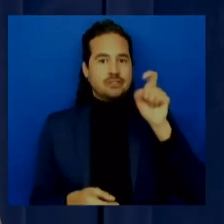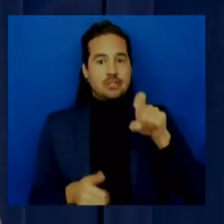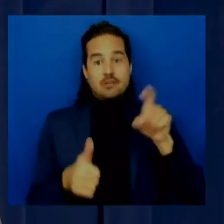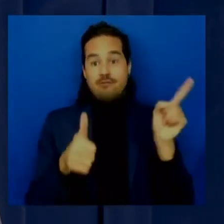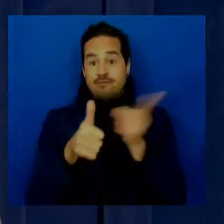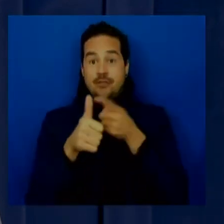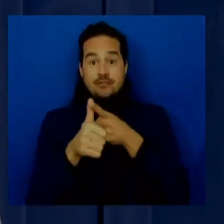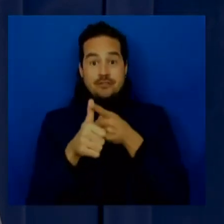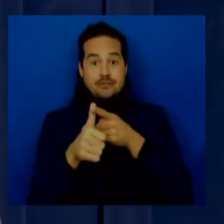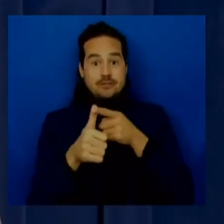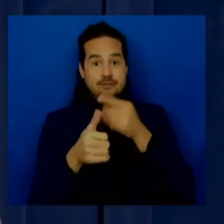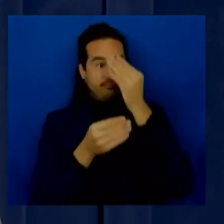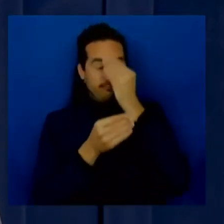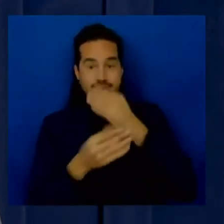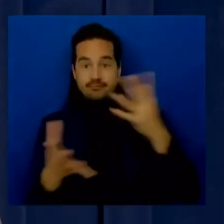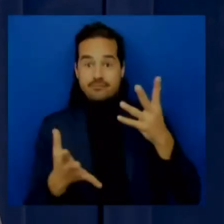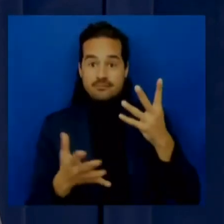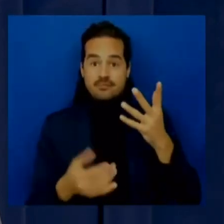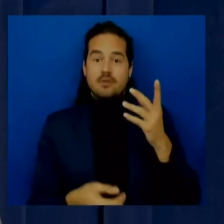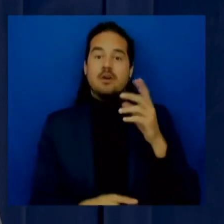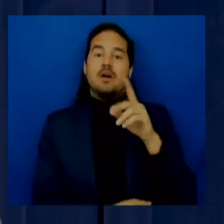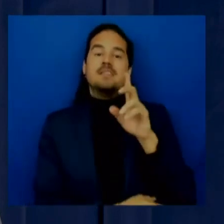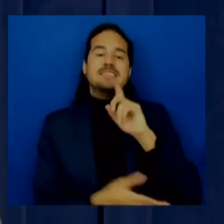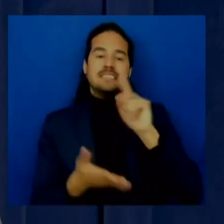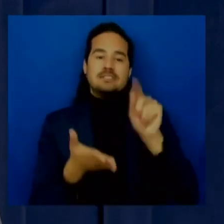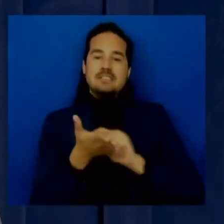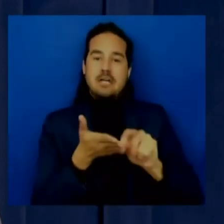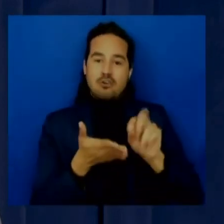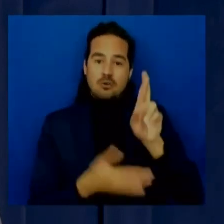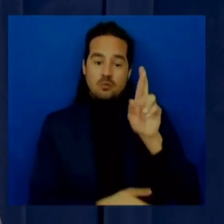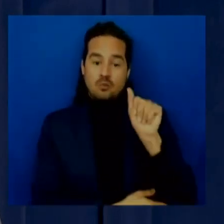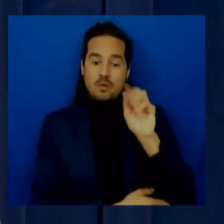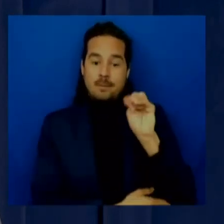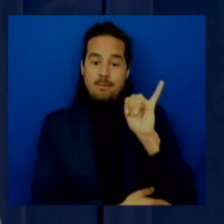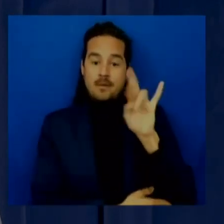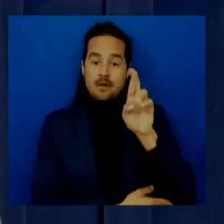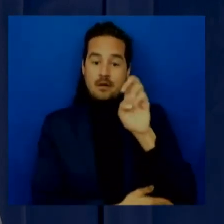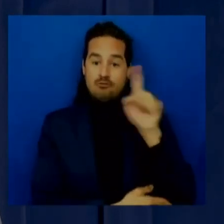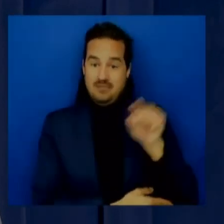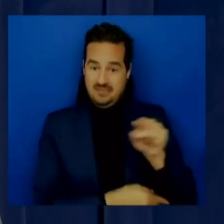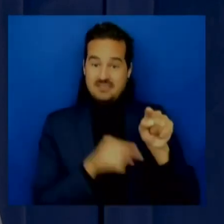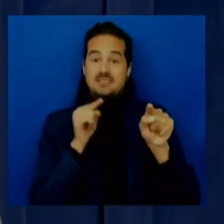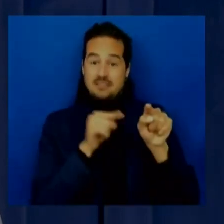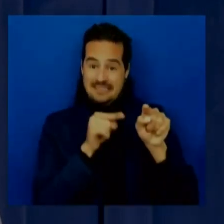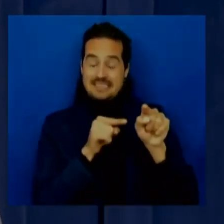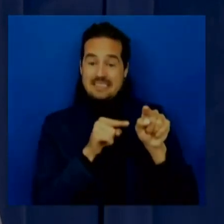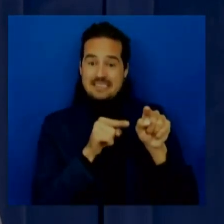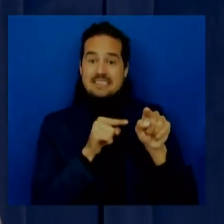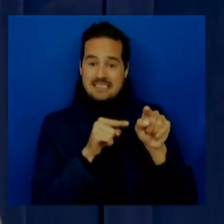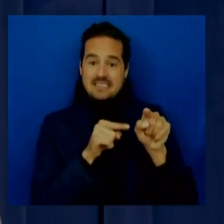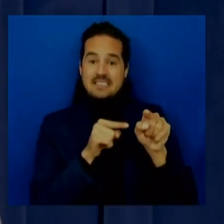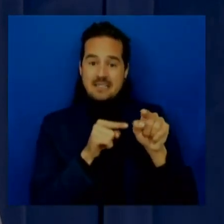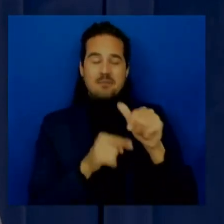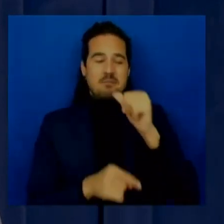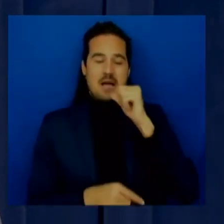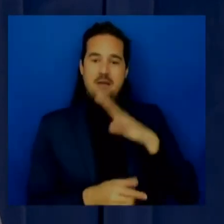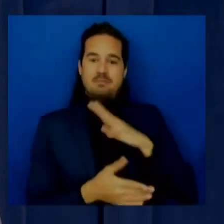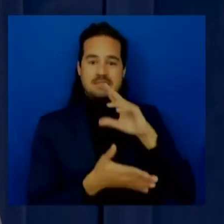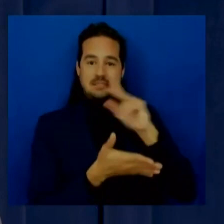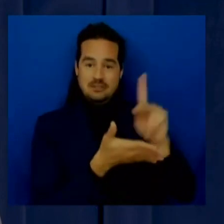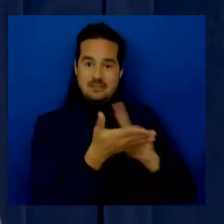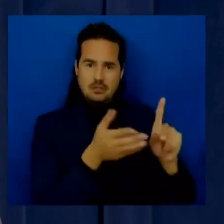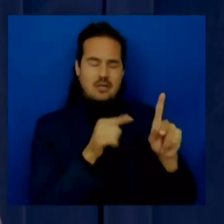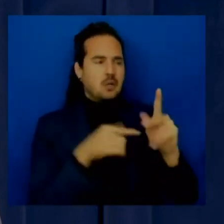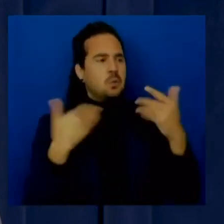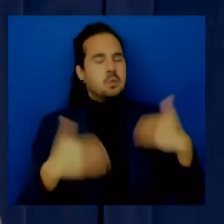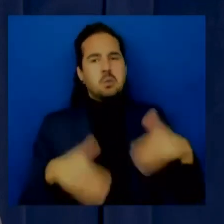did an amazing job as well, and her entire staff. So thank you, Madam Secretary, for your leadership. And thank you, Ms. Speaker, acknowledging David Chu, who's been